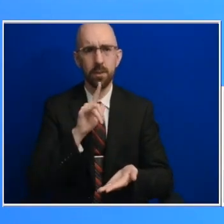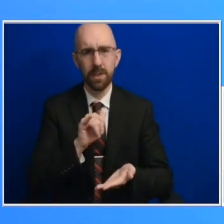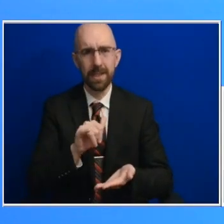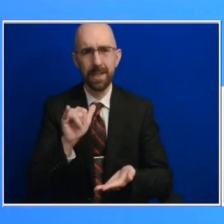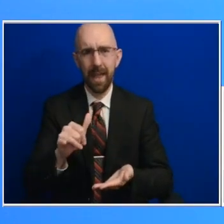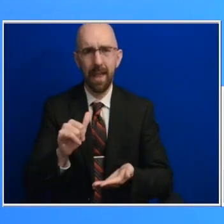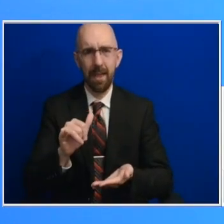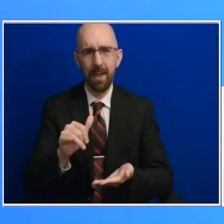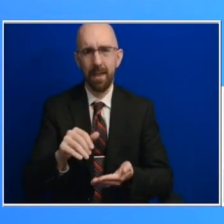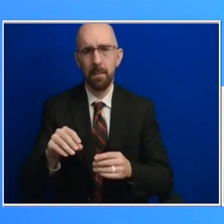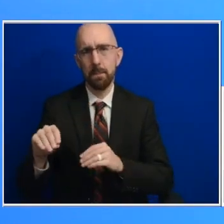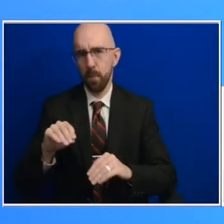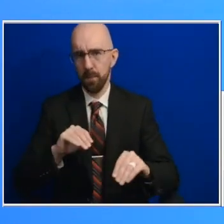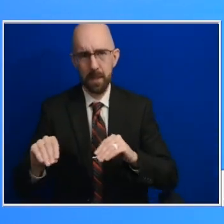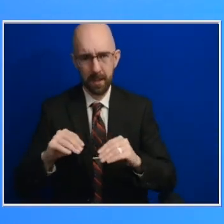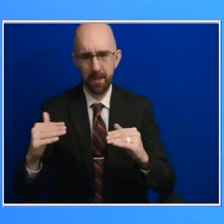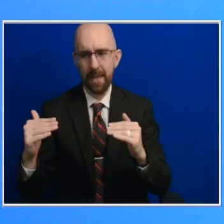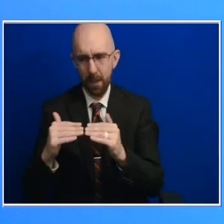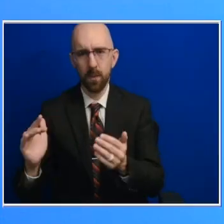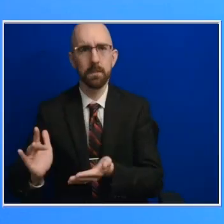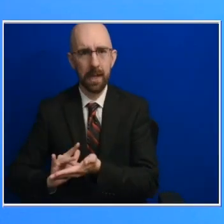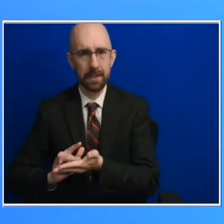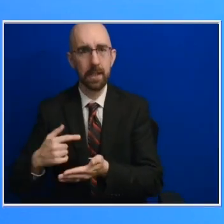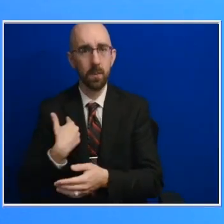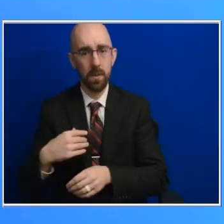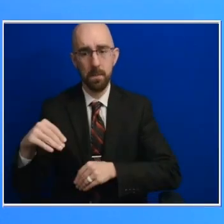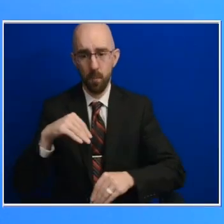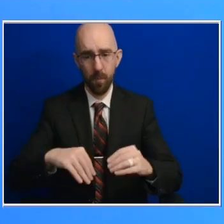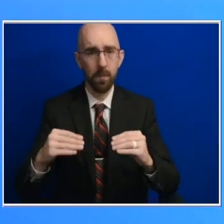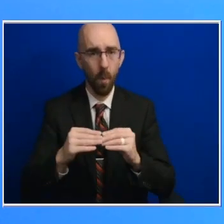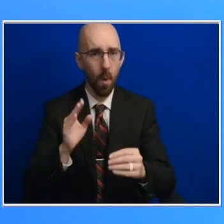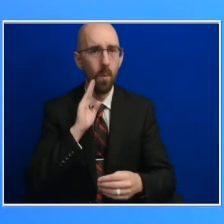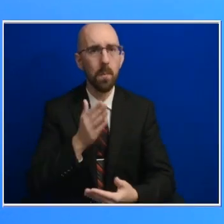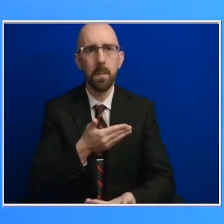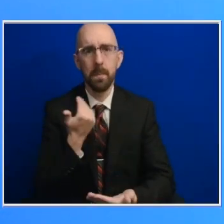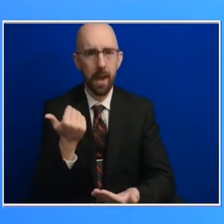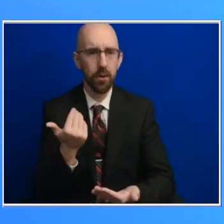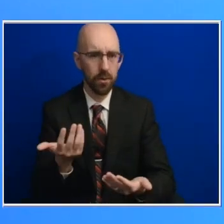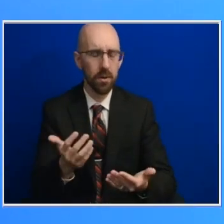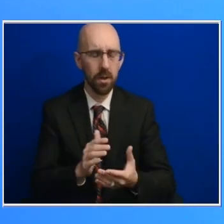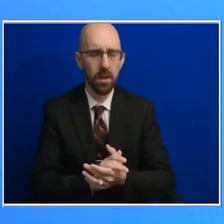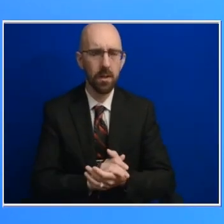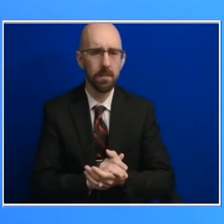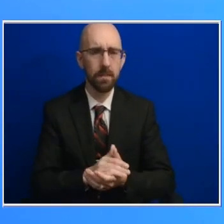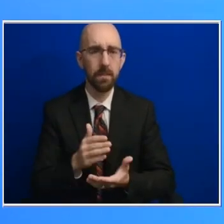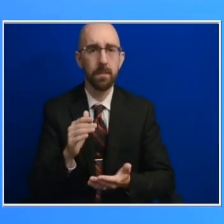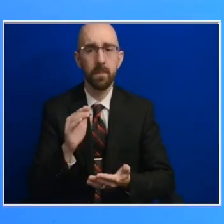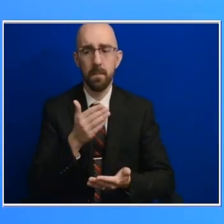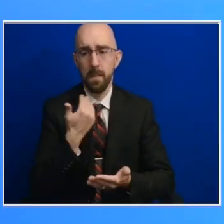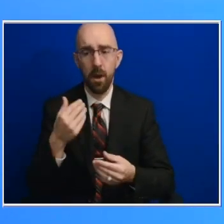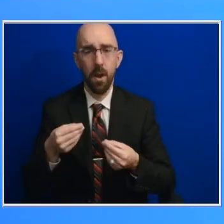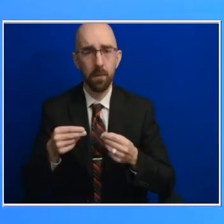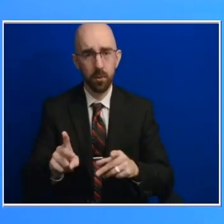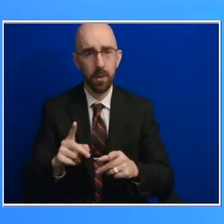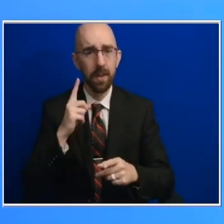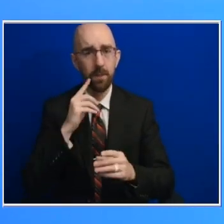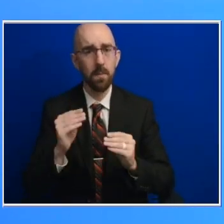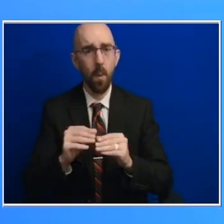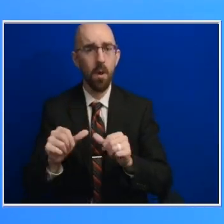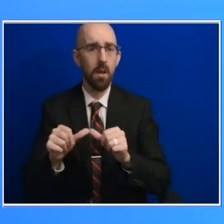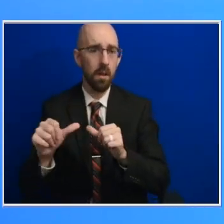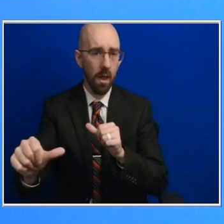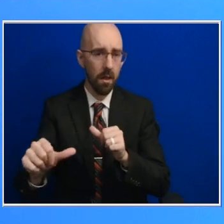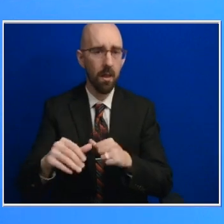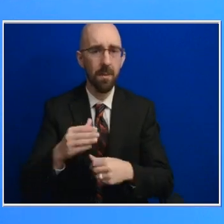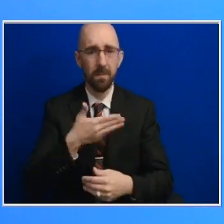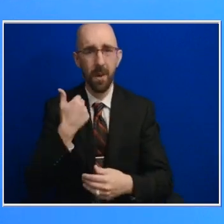medicine. Mm-hmm. The more we move, the better off we are, and the better opportunity we have for more longevity and better quality of